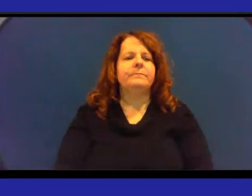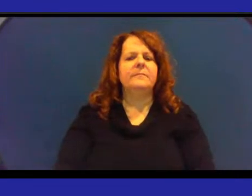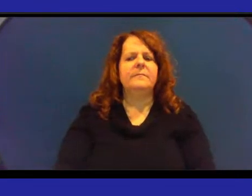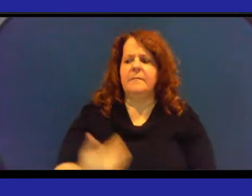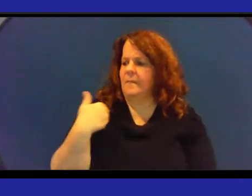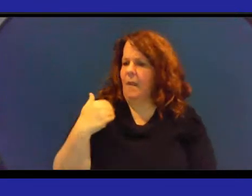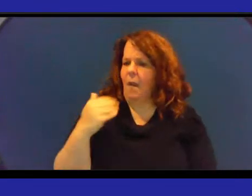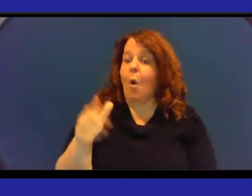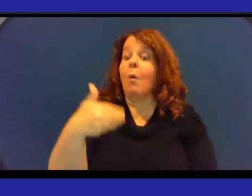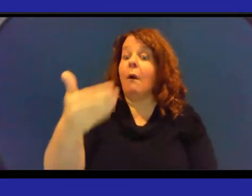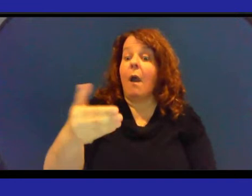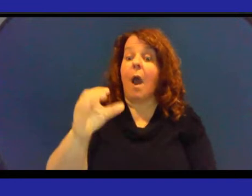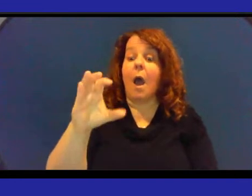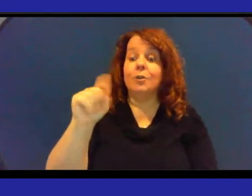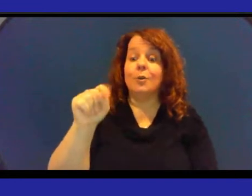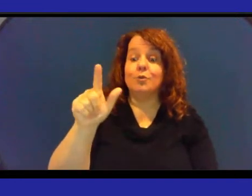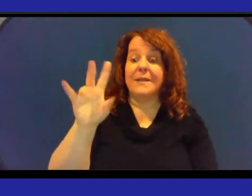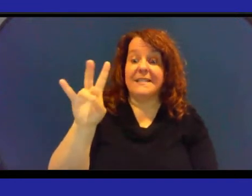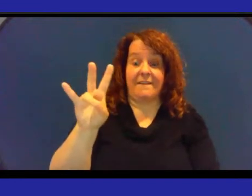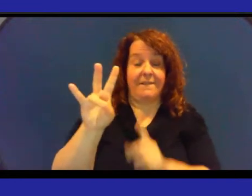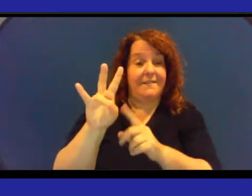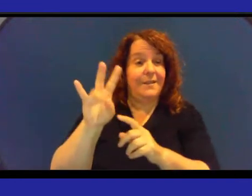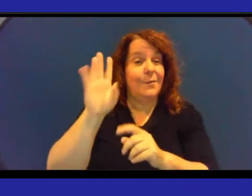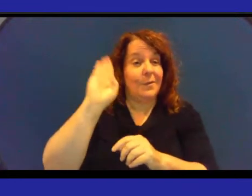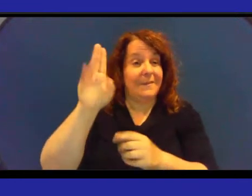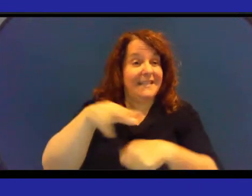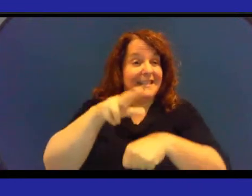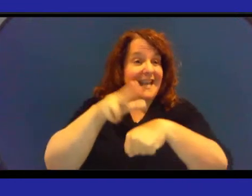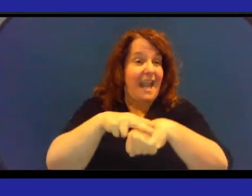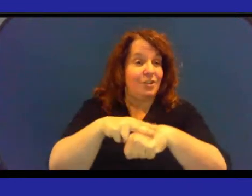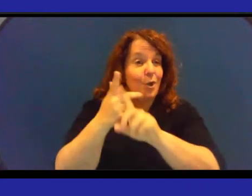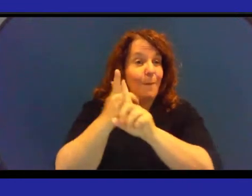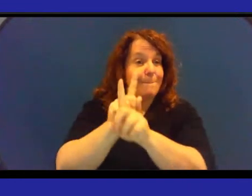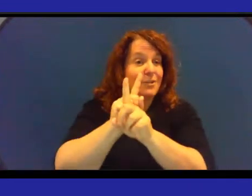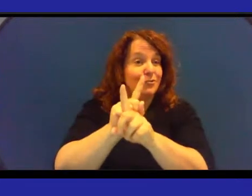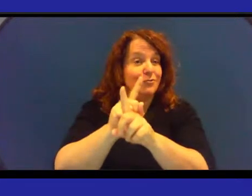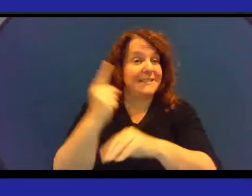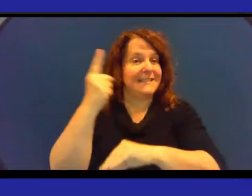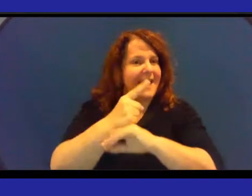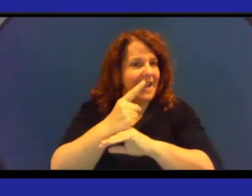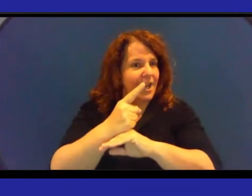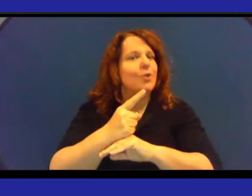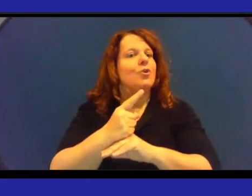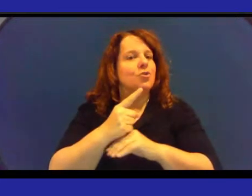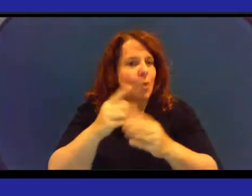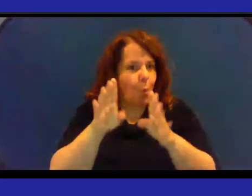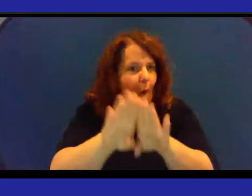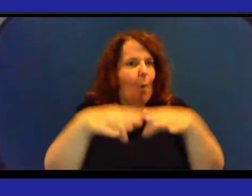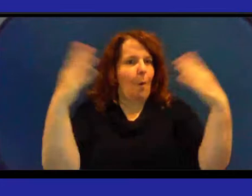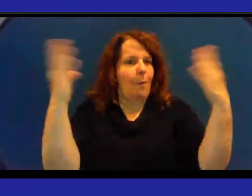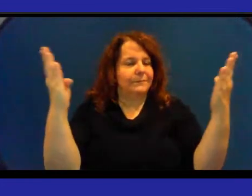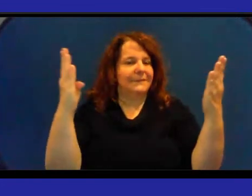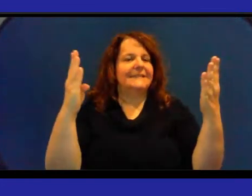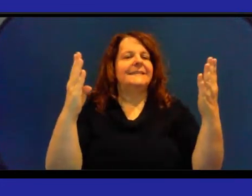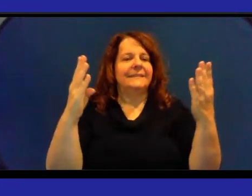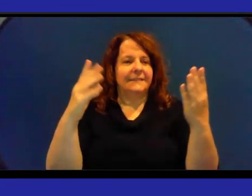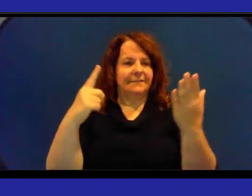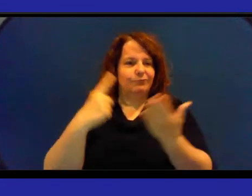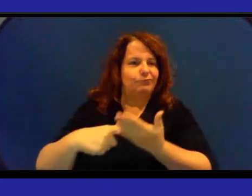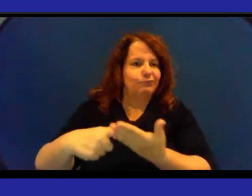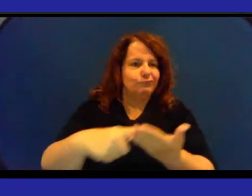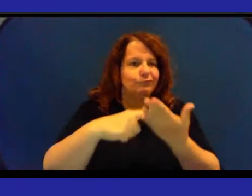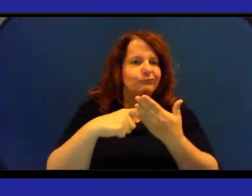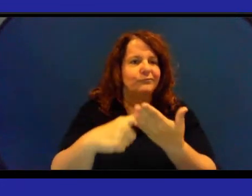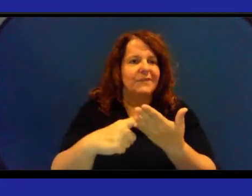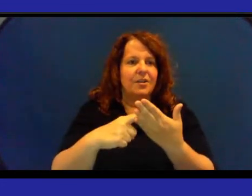is National Mentoring Day, and so we're holding an information session for the system who's interested in mentoring, telling them about the framework that we've